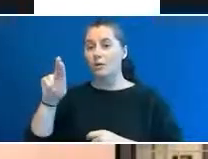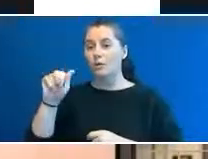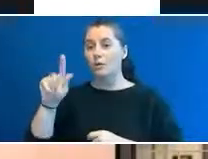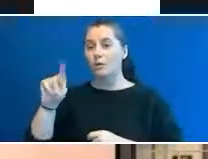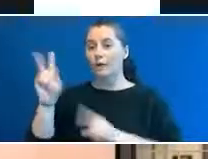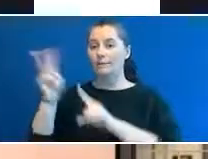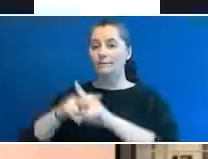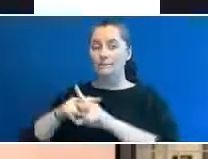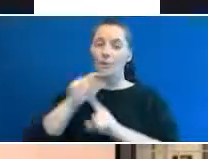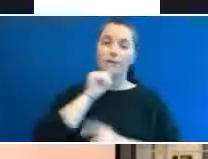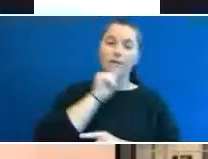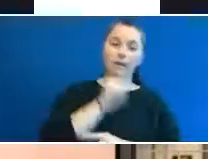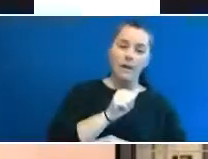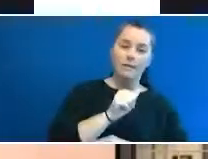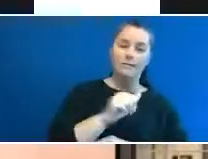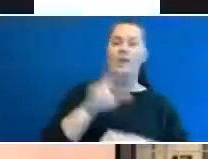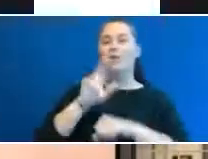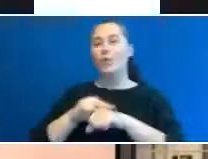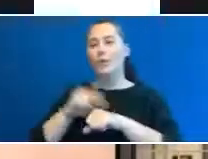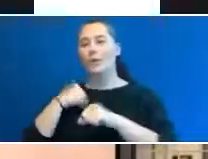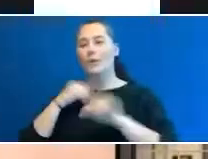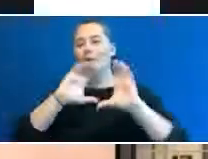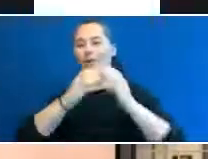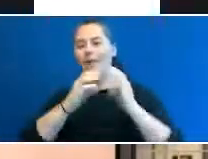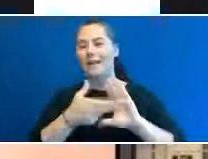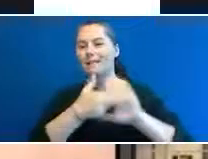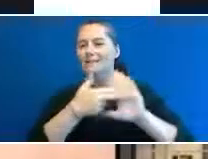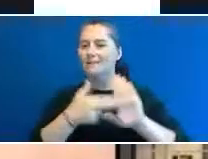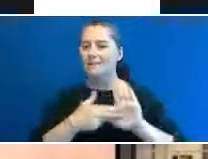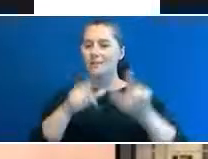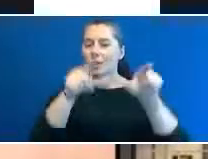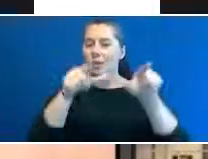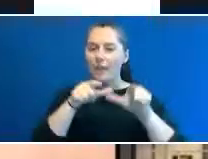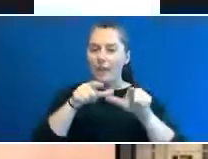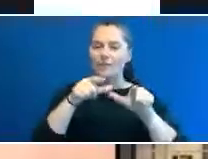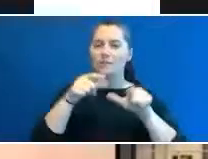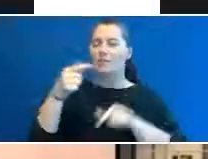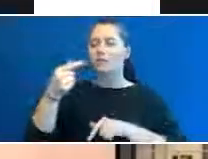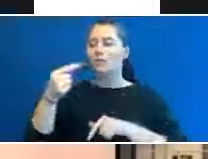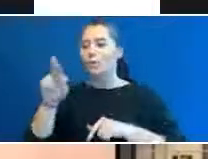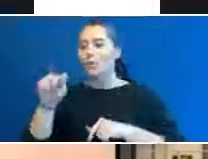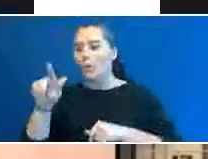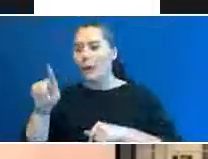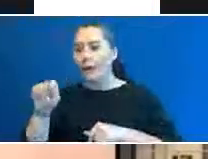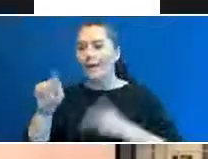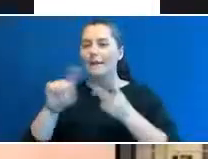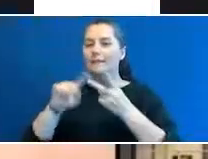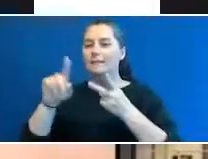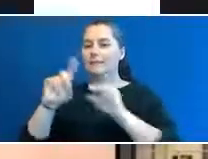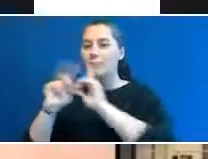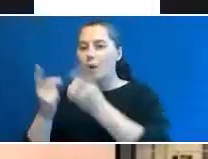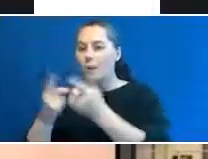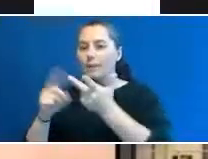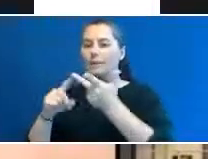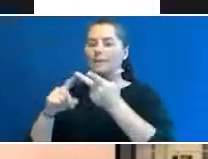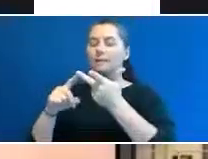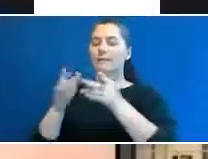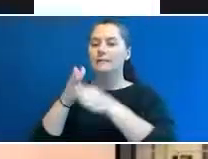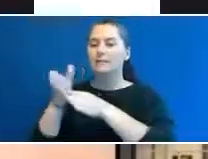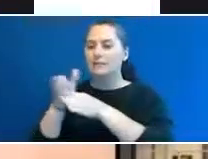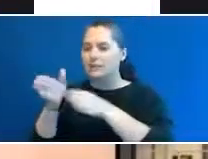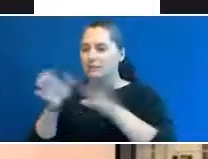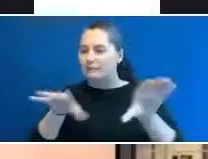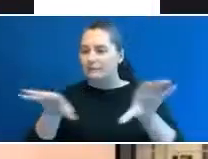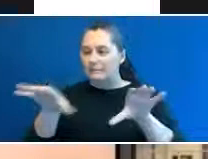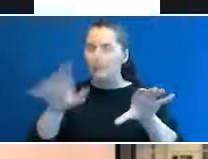or locations, typically where you guys are using grants or departments or divisions, we can also put those in and have those available for